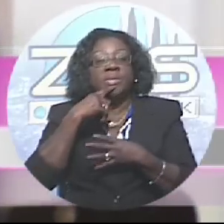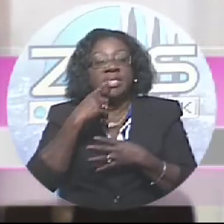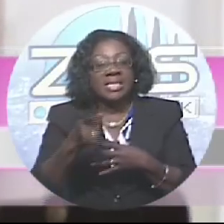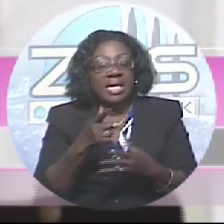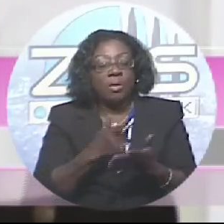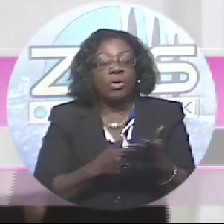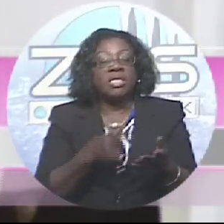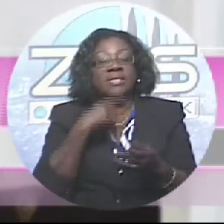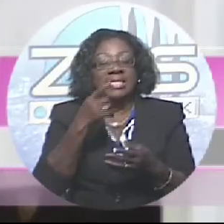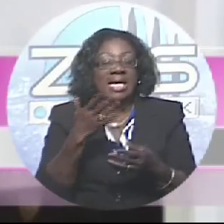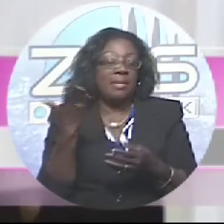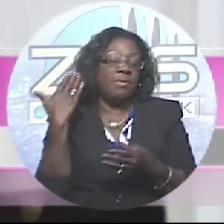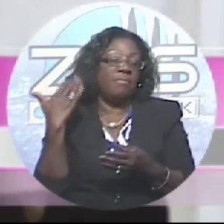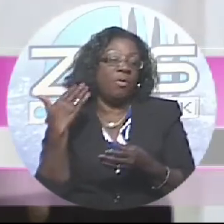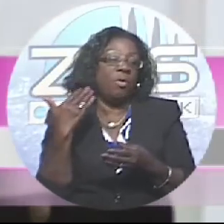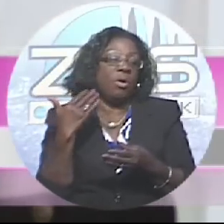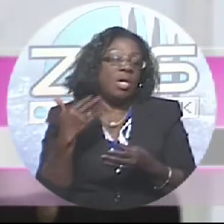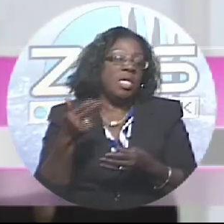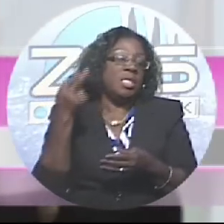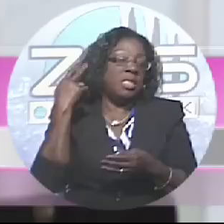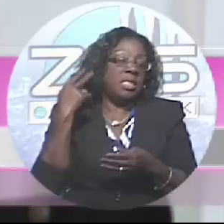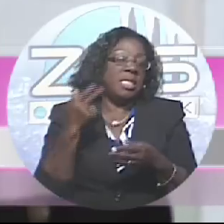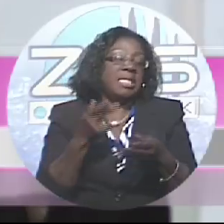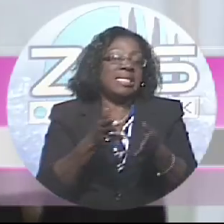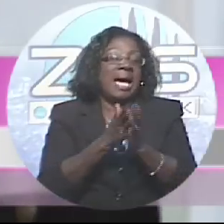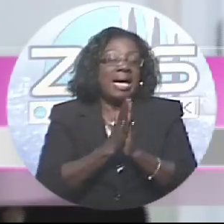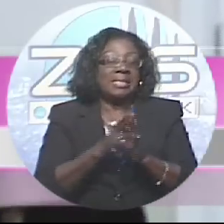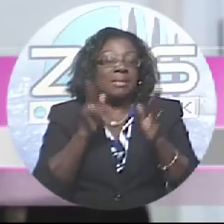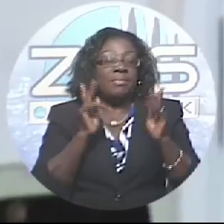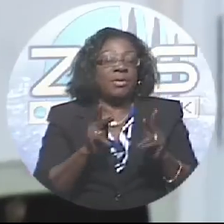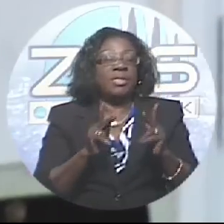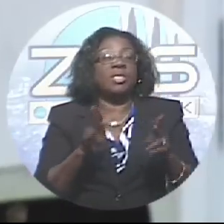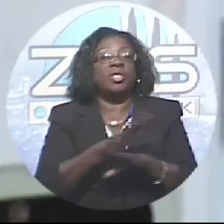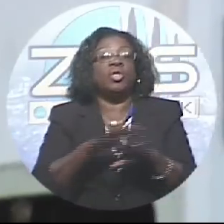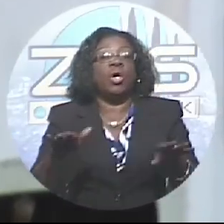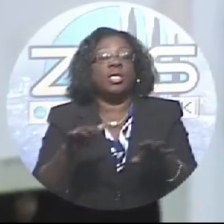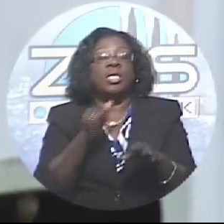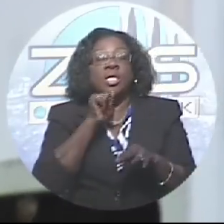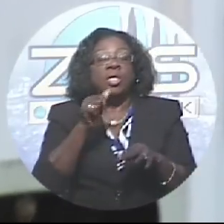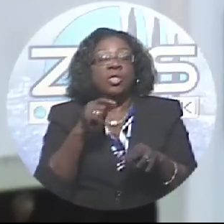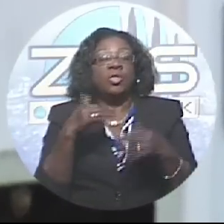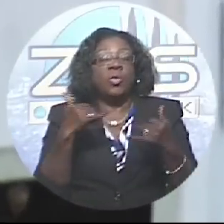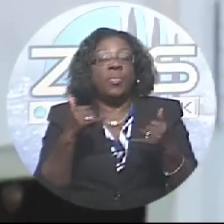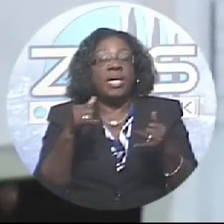would urge persons not to play politics with people's